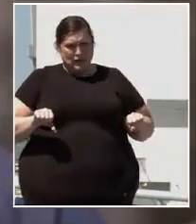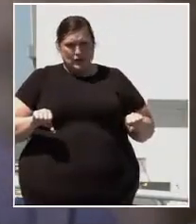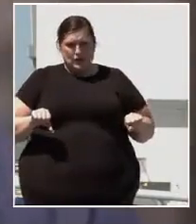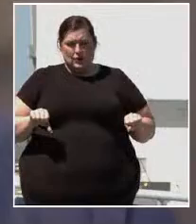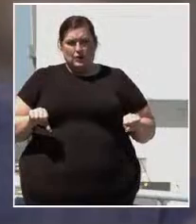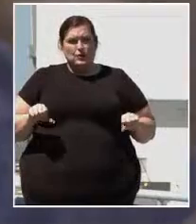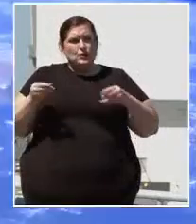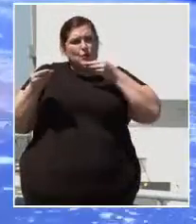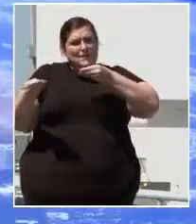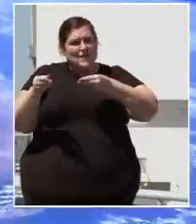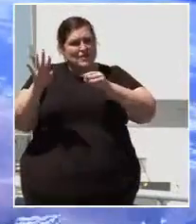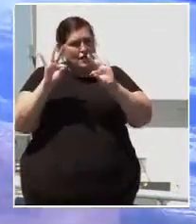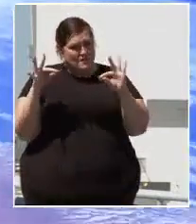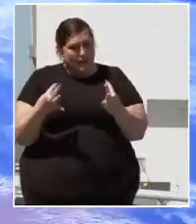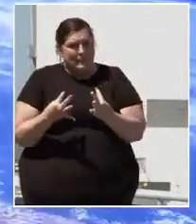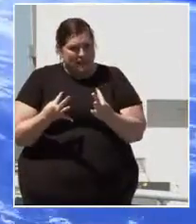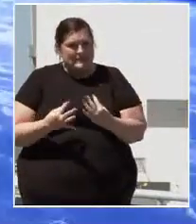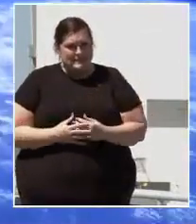feed their